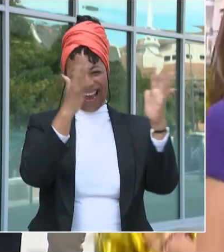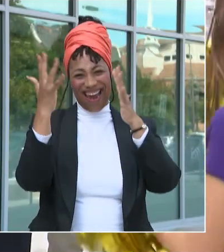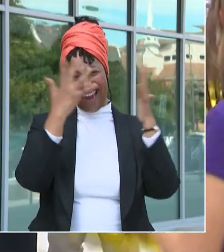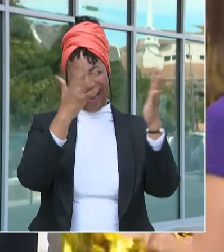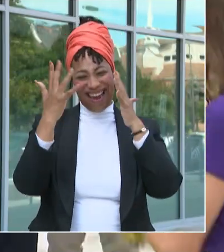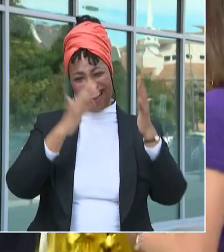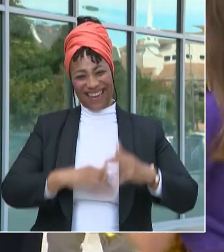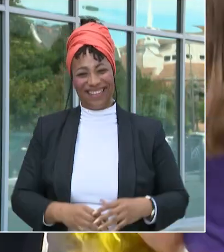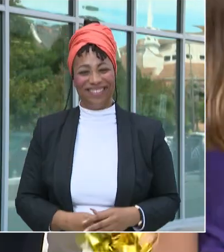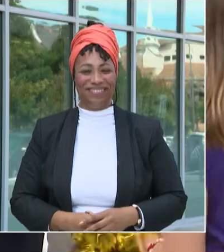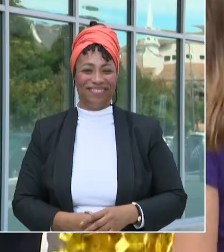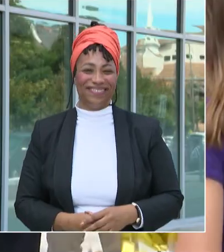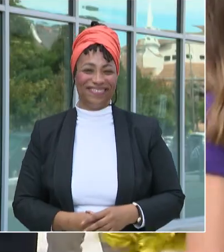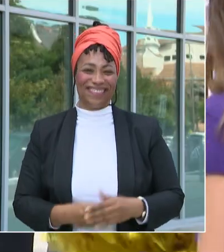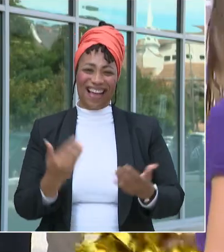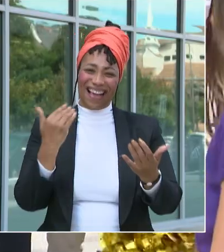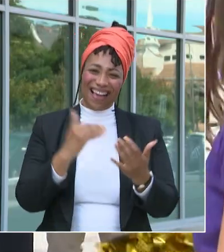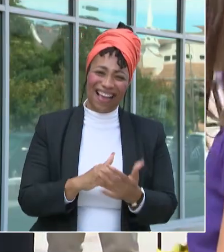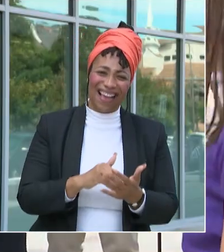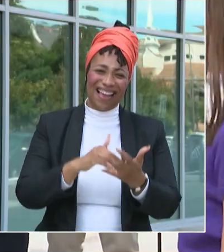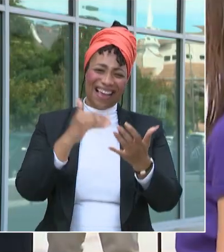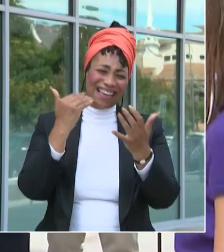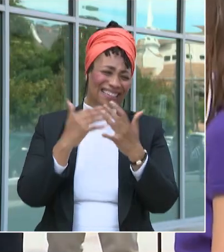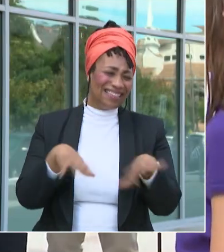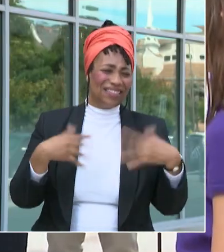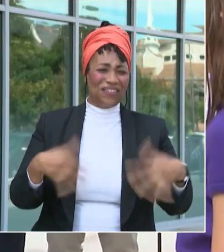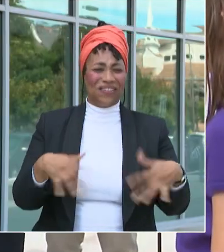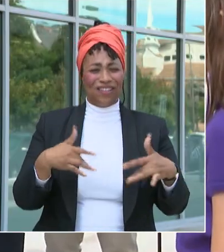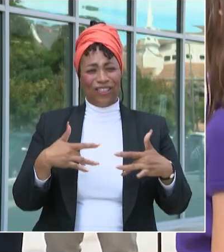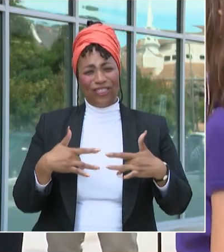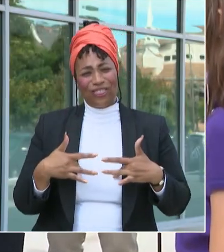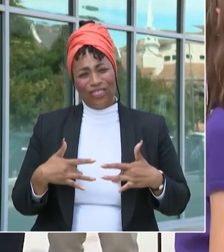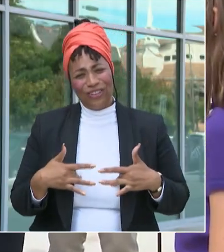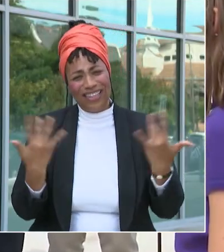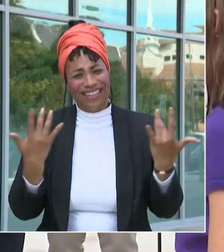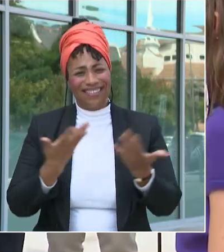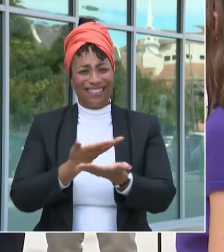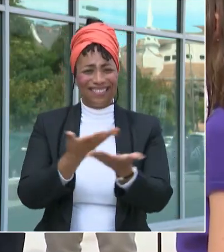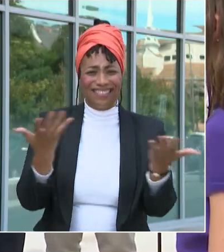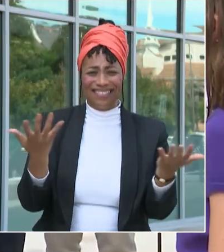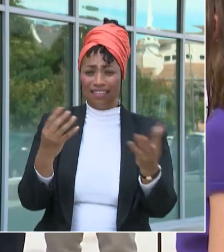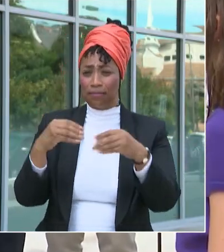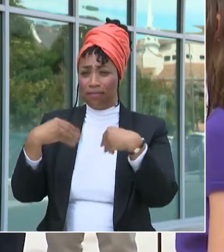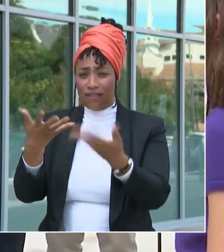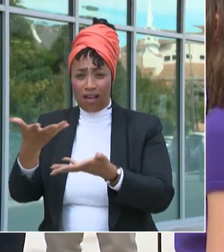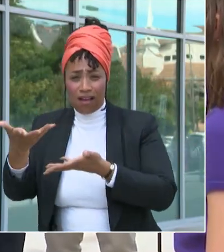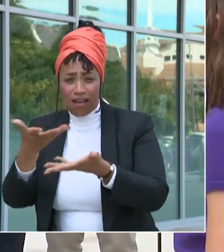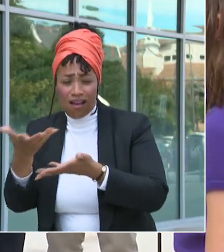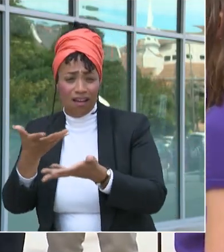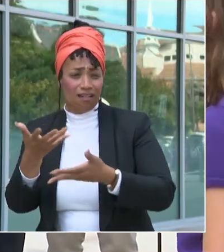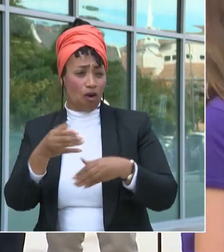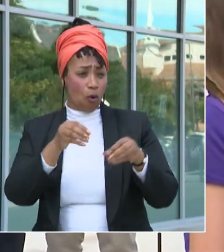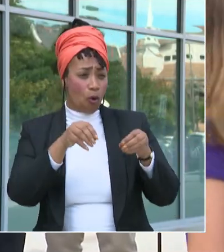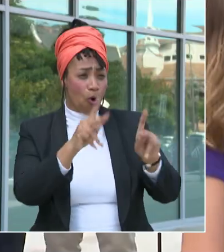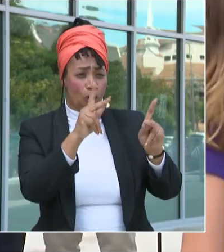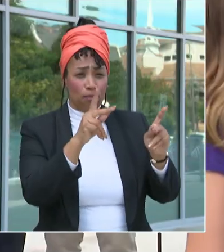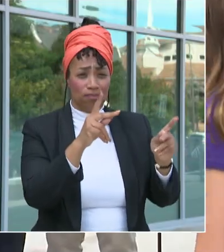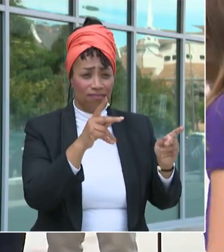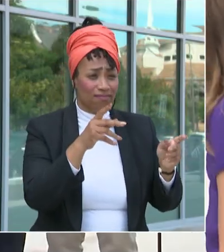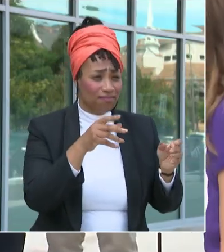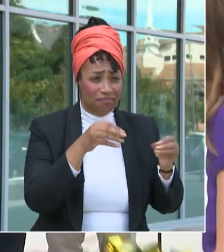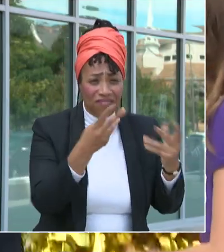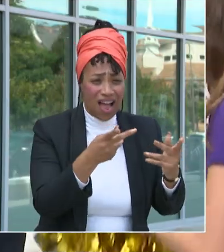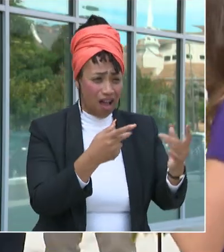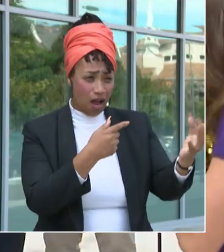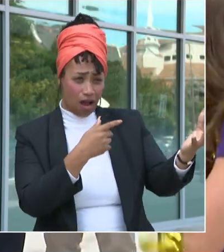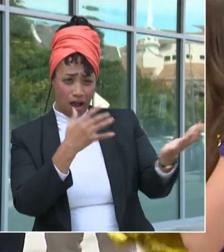Again, I'm really thrilled with the service, the opportunities the educators provide here for our young people. Let's clap it up again for